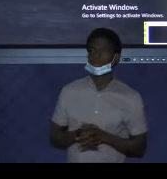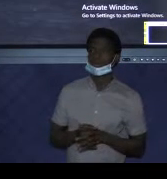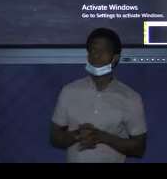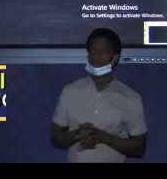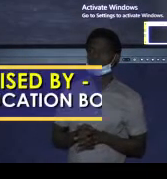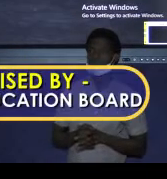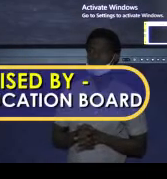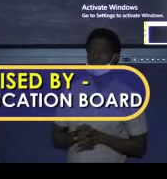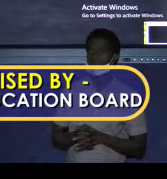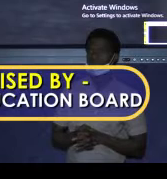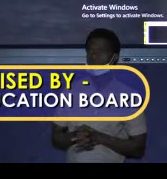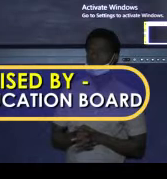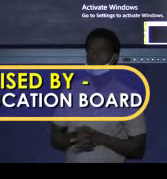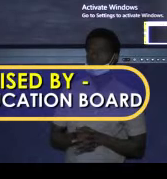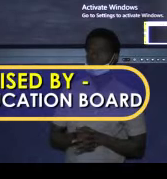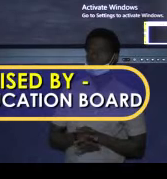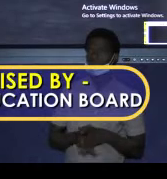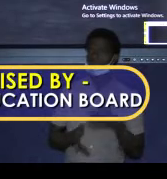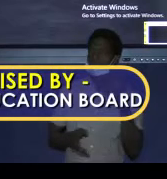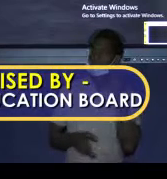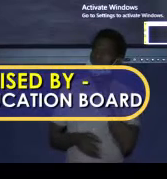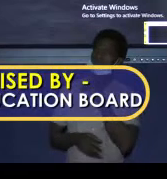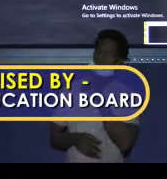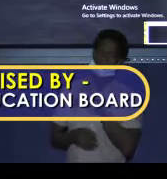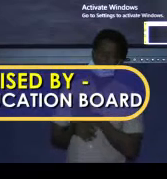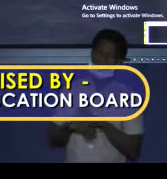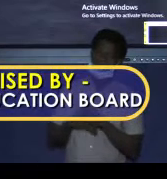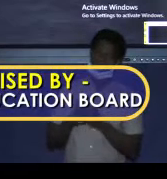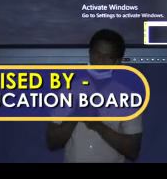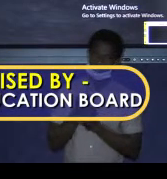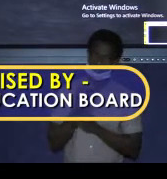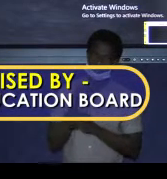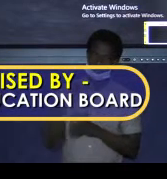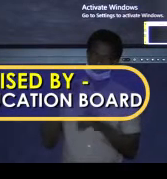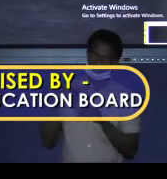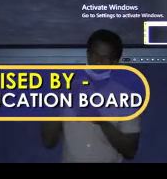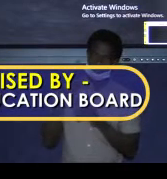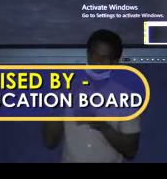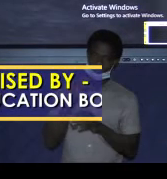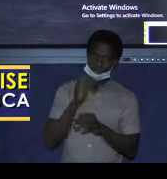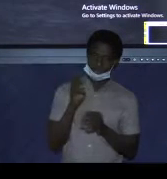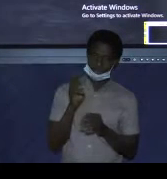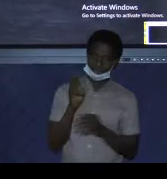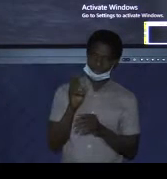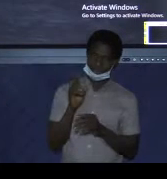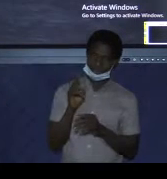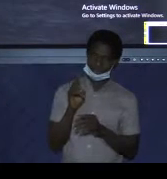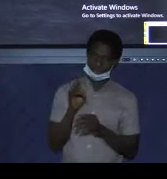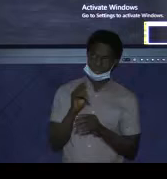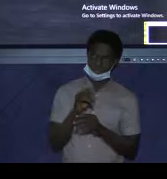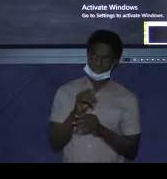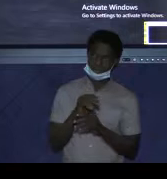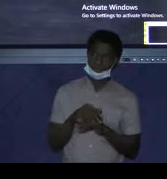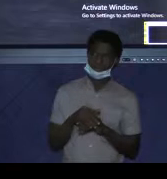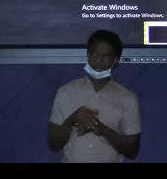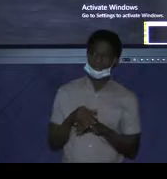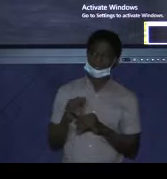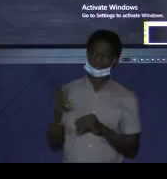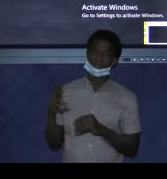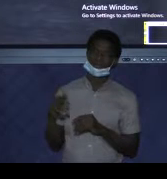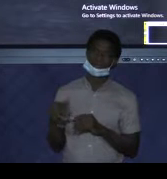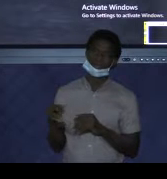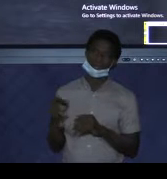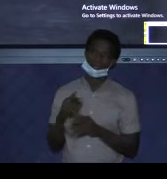plus 1 is 7. 7 plus 6 is 13. Regroup one to the next column diagonal. 1 plus 5 is 6. 6 plus 6 is 12. Plus